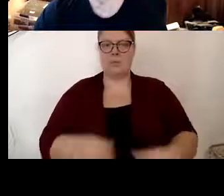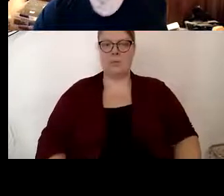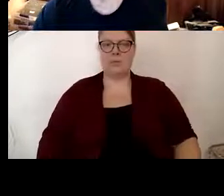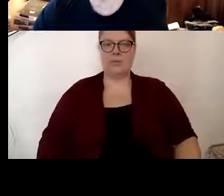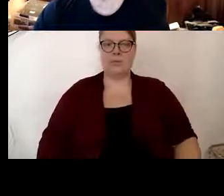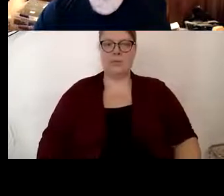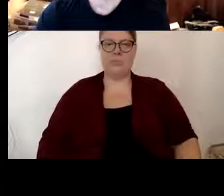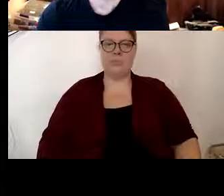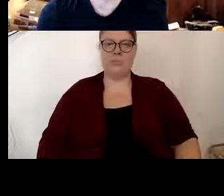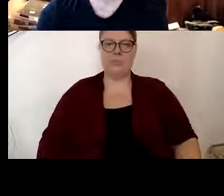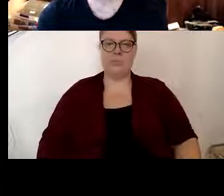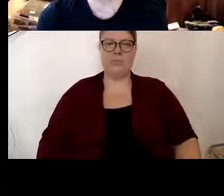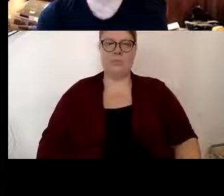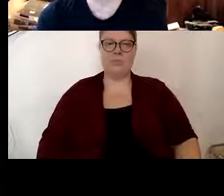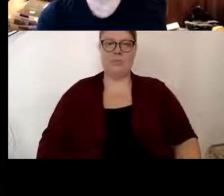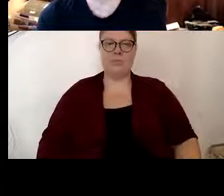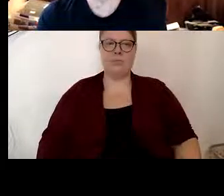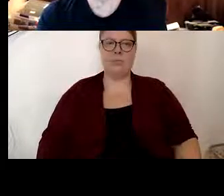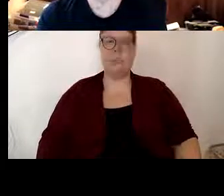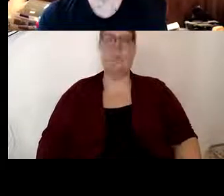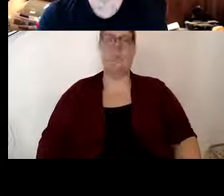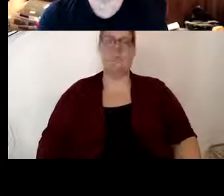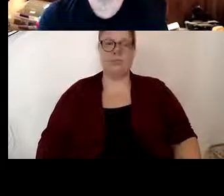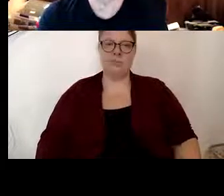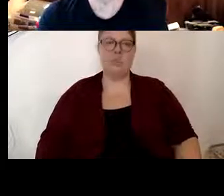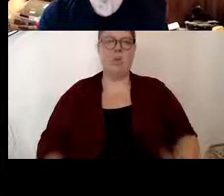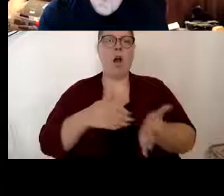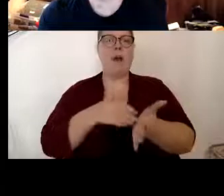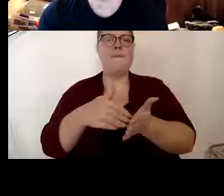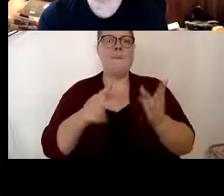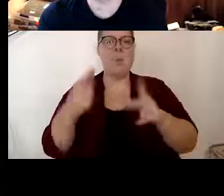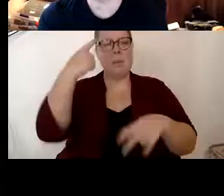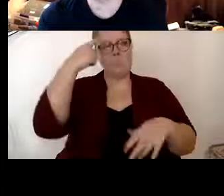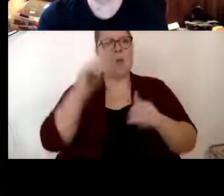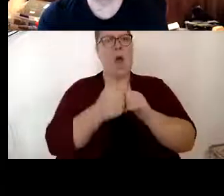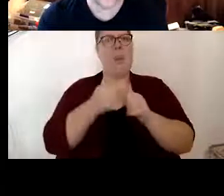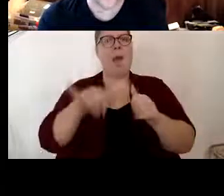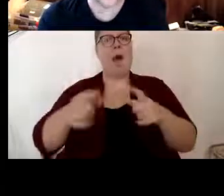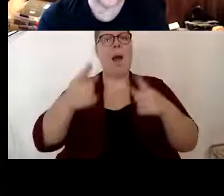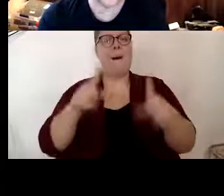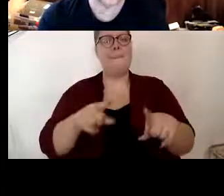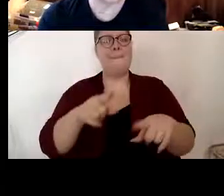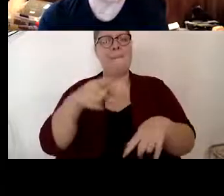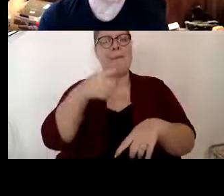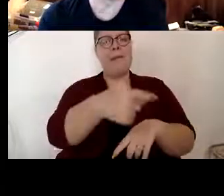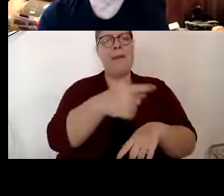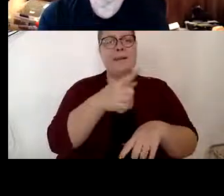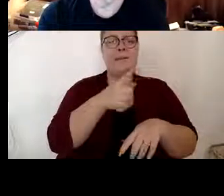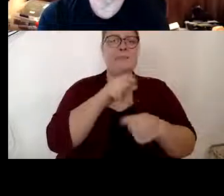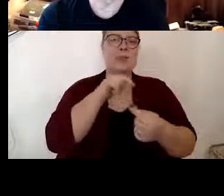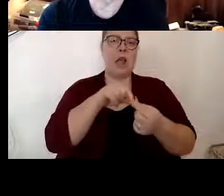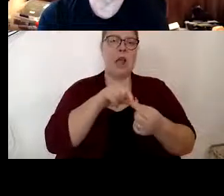impulsivity. Now, often people think about like, well, how does that happen? Now, this particular quote, okay,